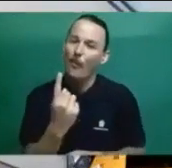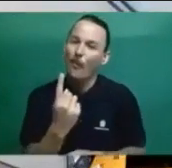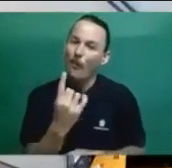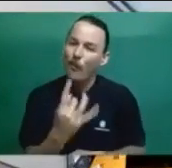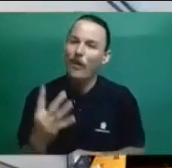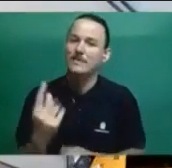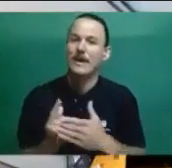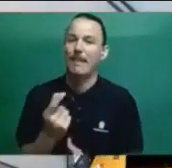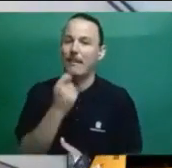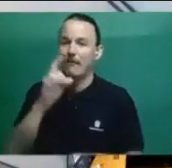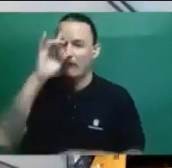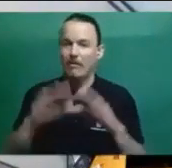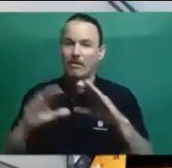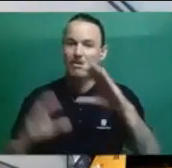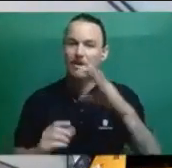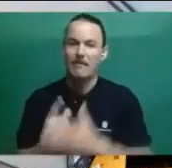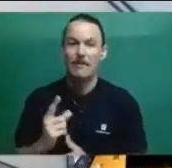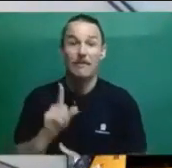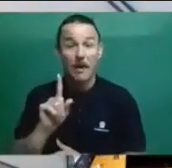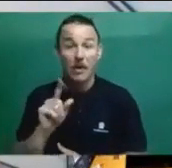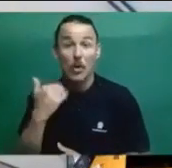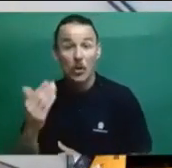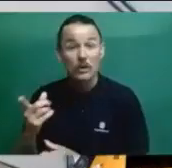at the Australian Health Principles Protection Committee.